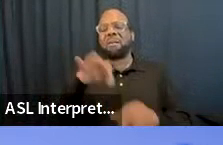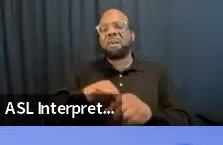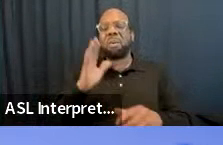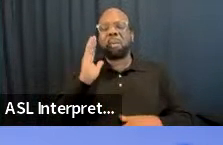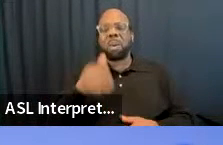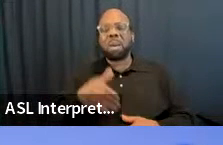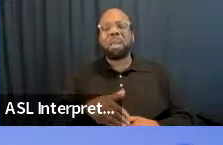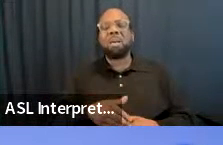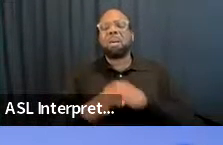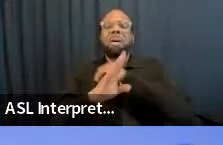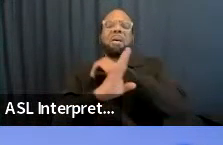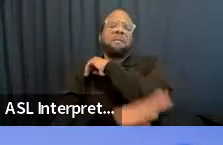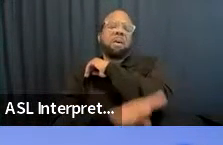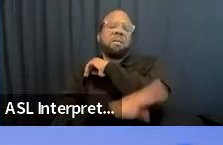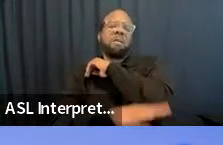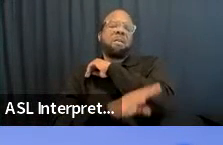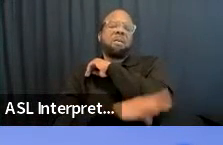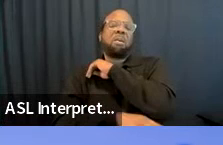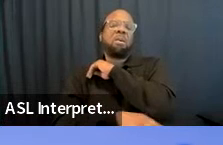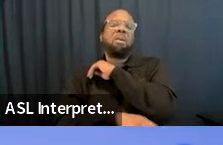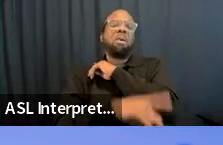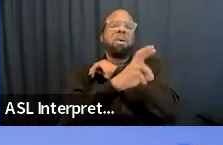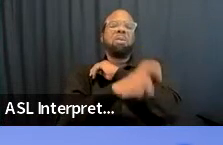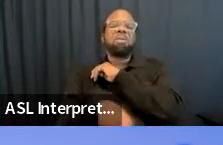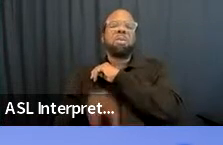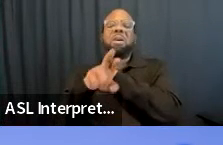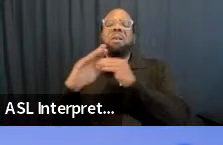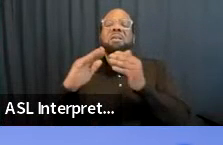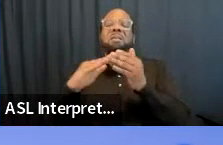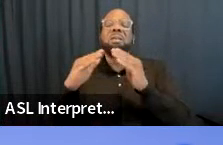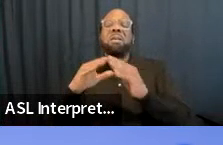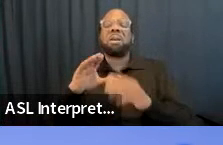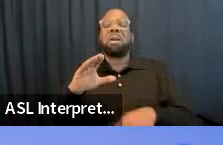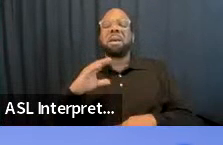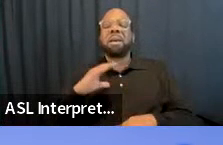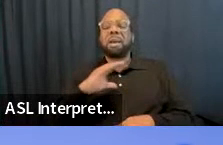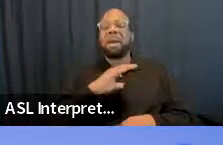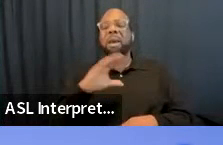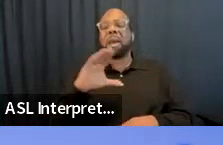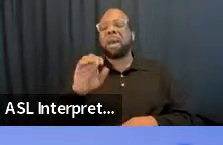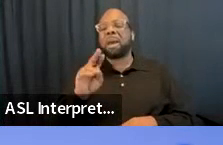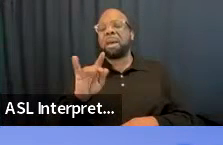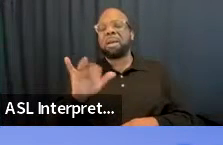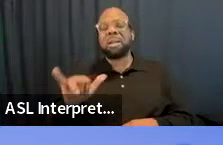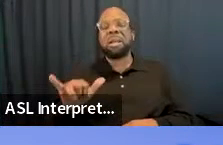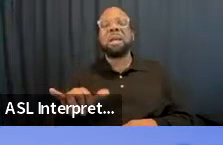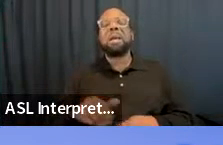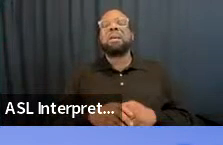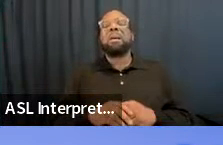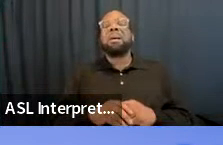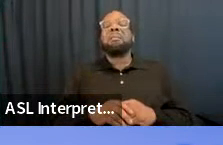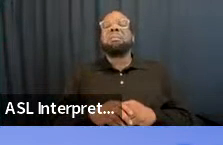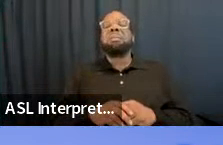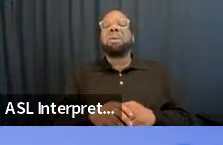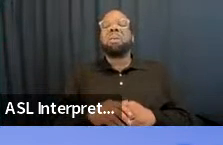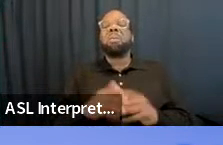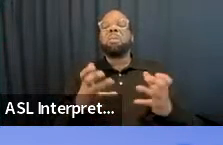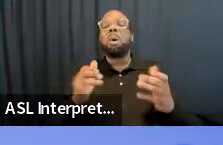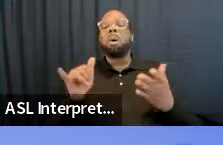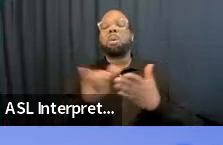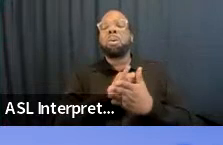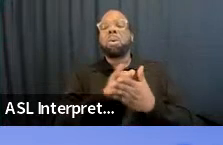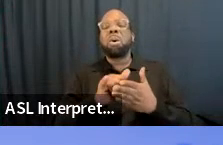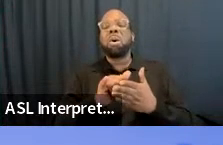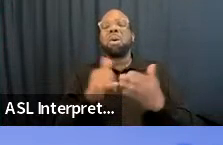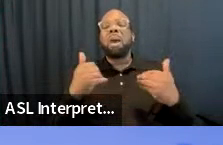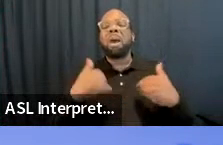early fall, it will go to the City Council, which will vote on the proposal. So City of Yes for Carbon Neutrality is aimed at ensuring that New Yorkers can install green